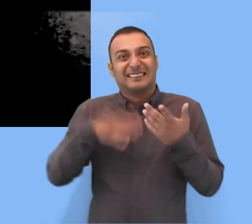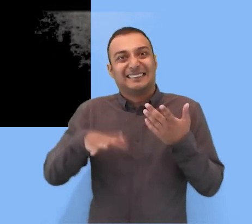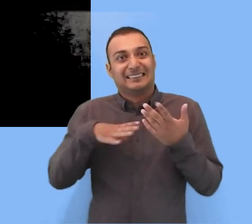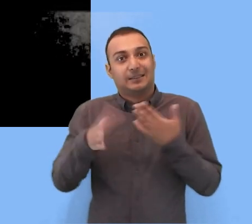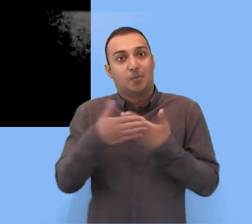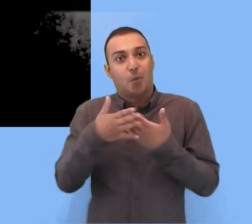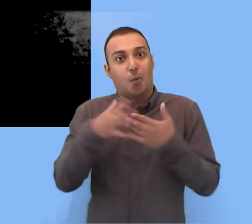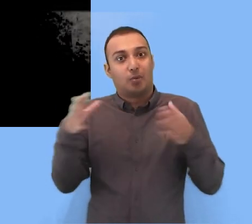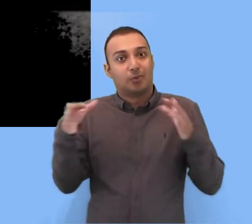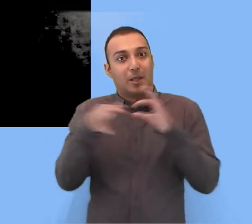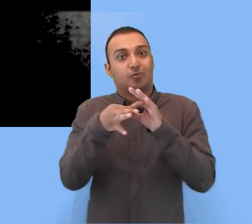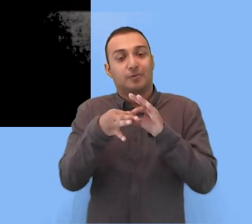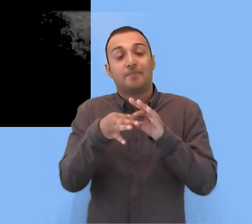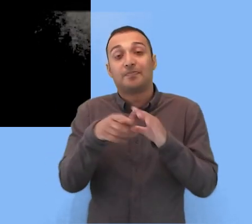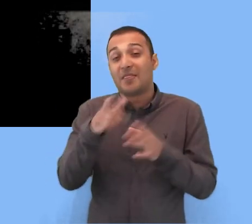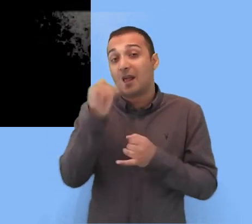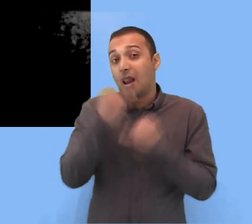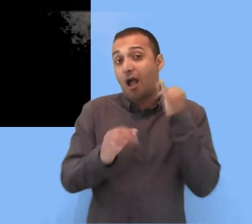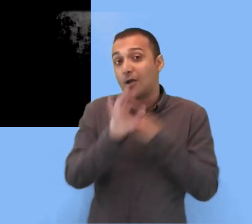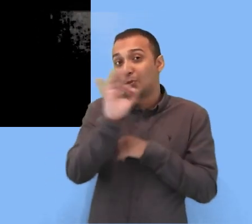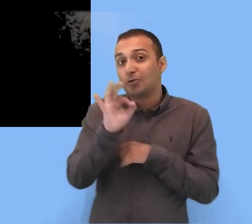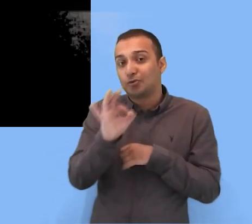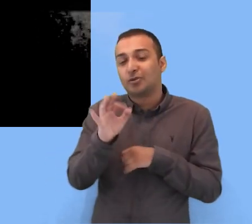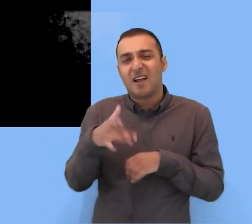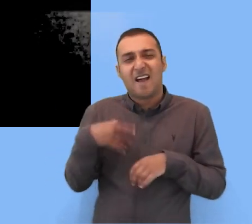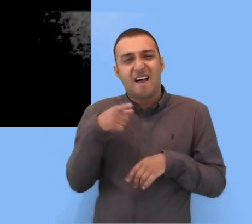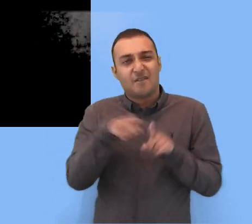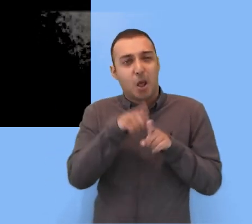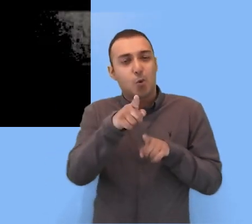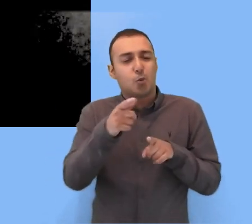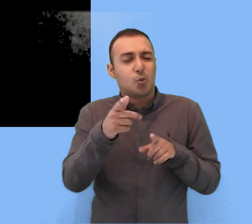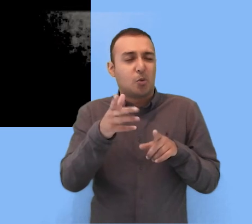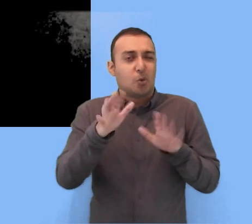well. Last question, if I can, and I feel like you've sort of covered it, but